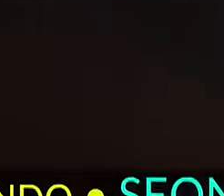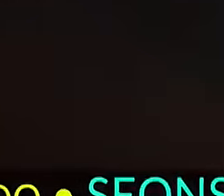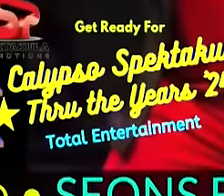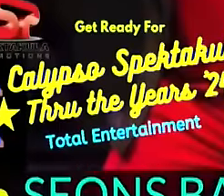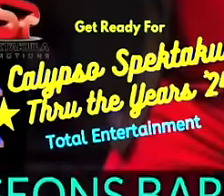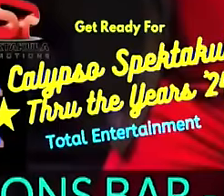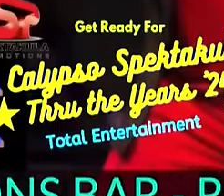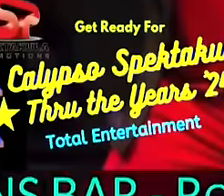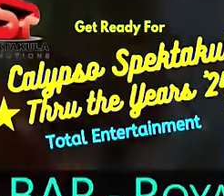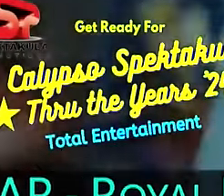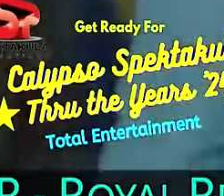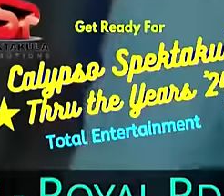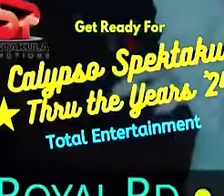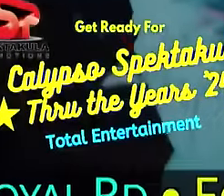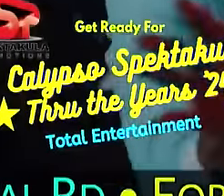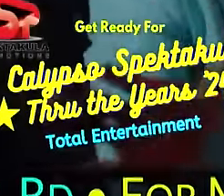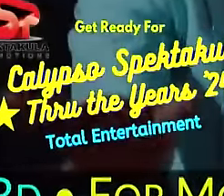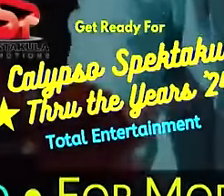McIntosh, Olatunji,